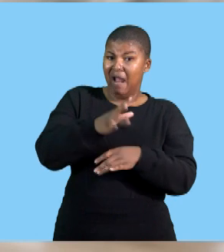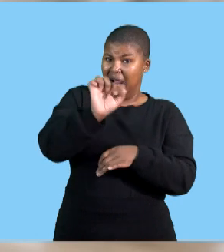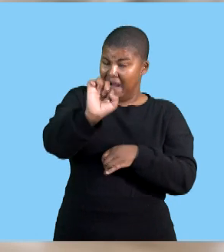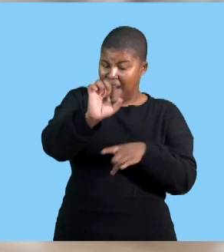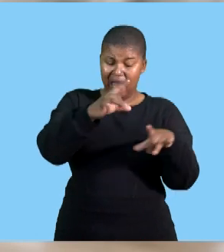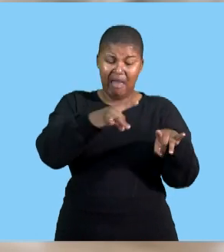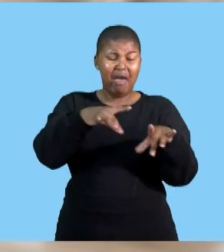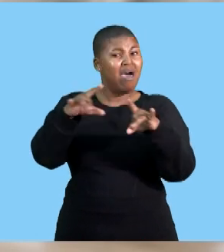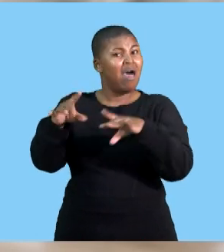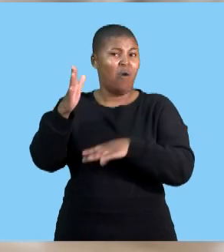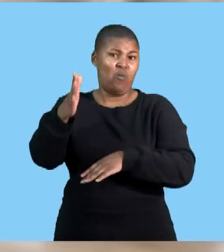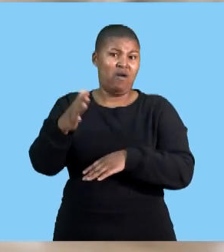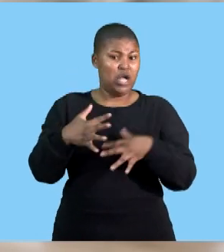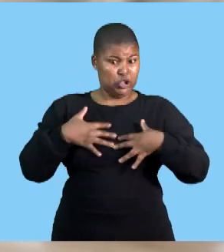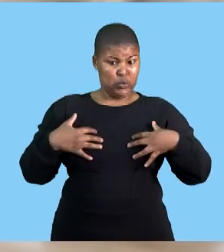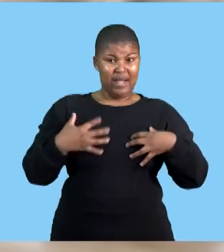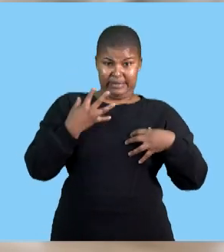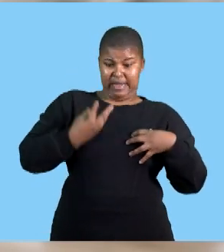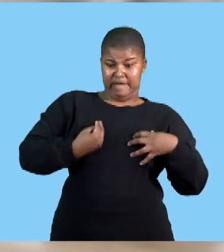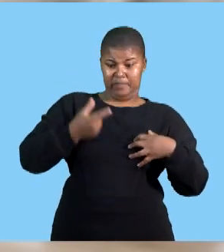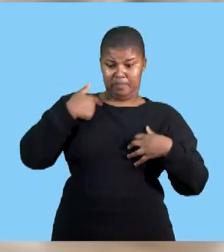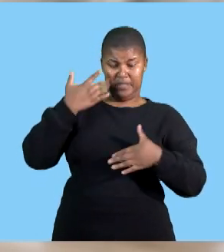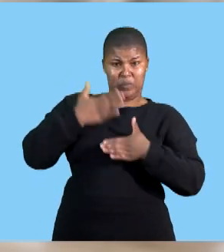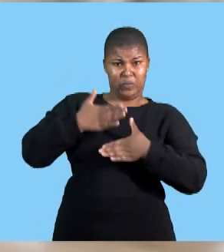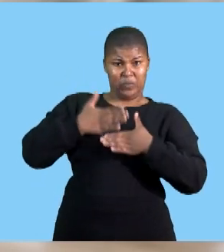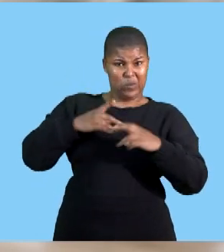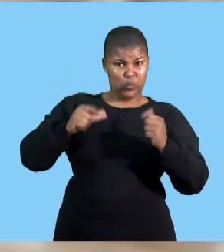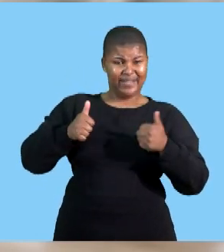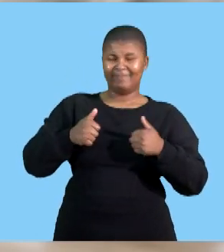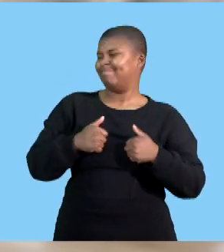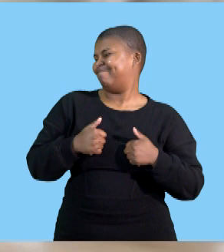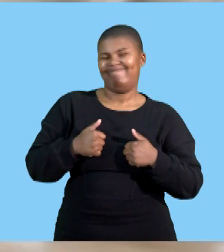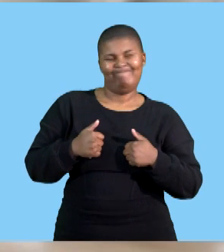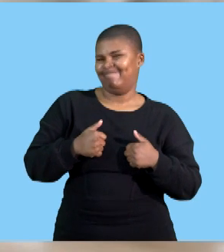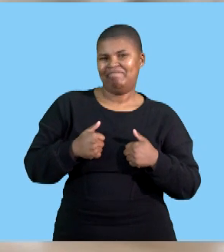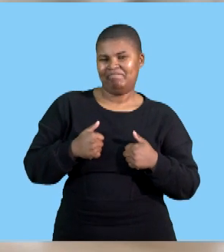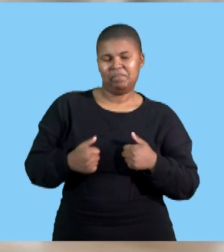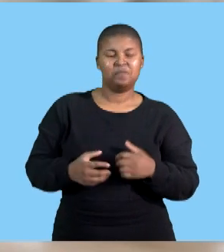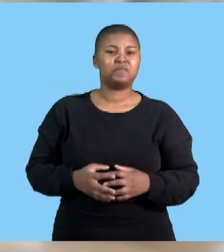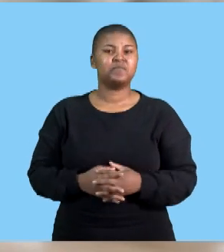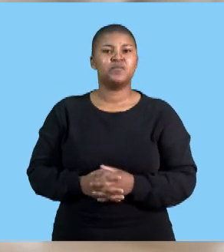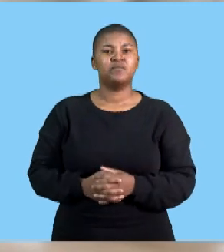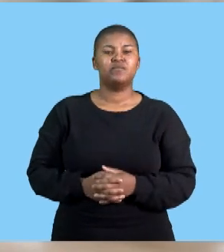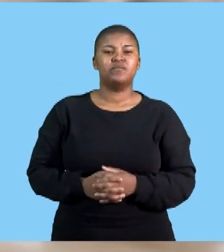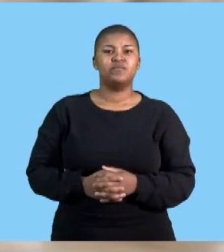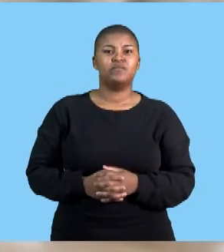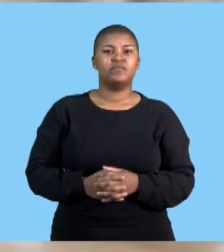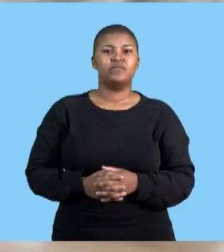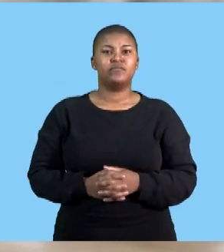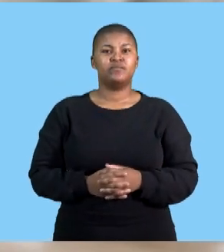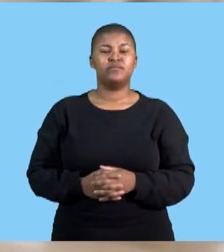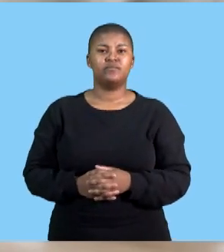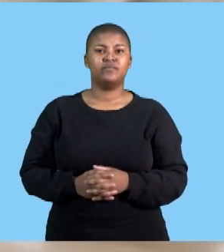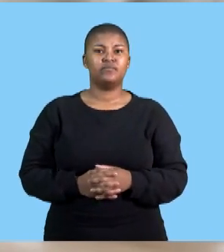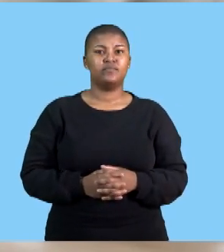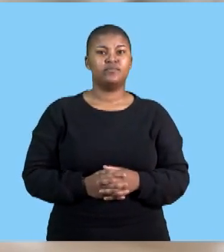are less likely to be productive, which means you won't do your work to the best of your ability.